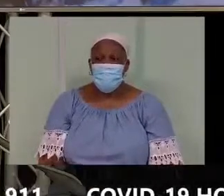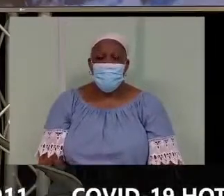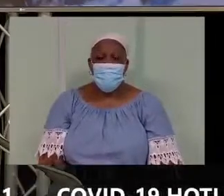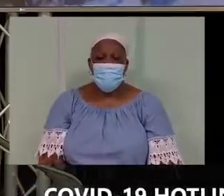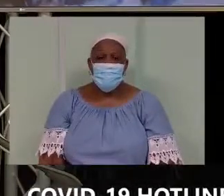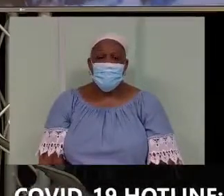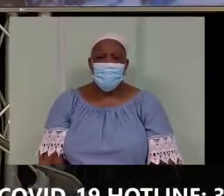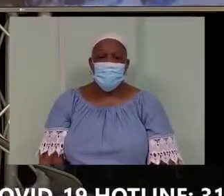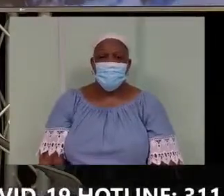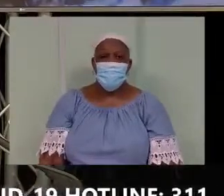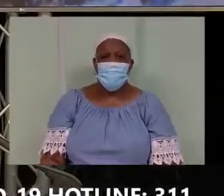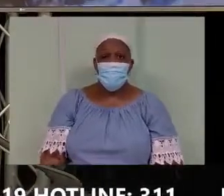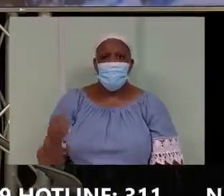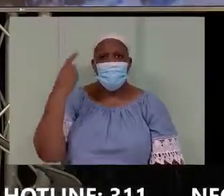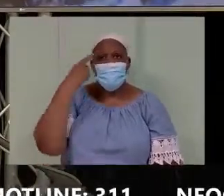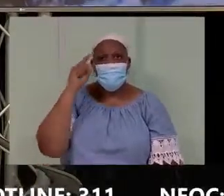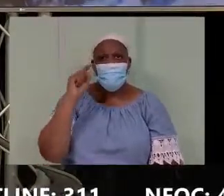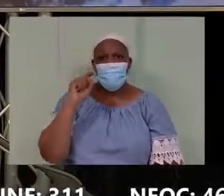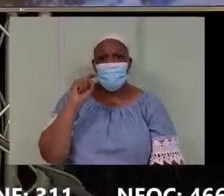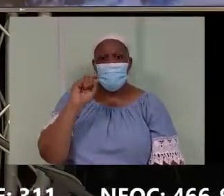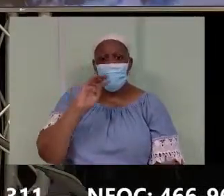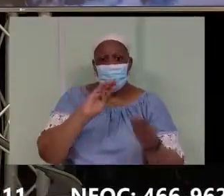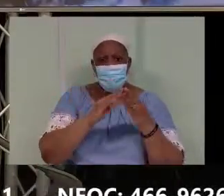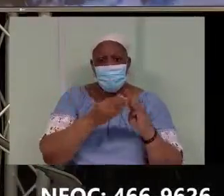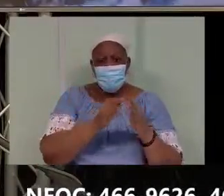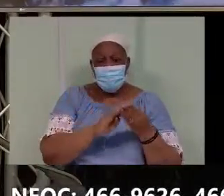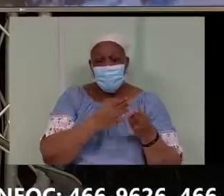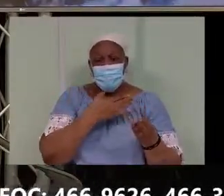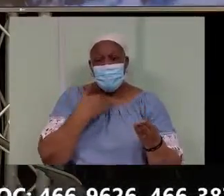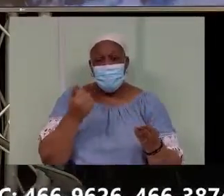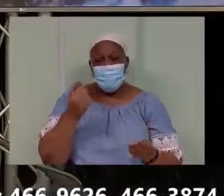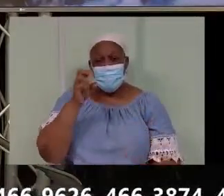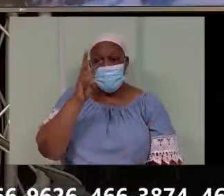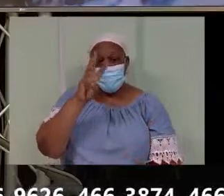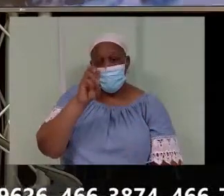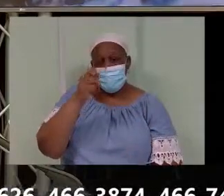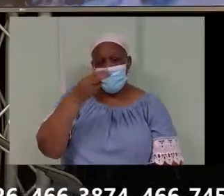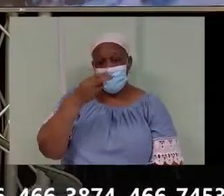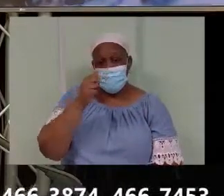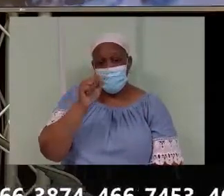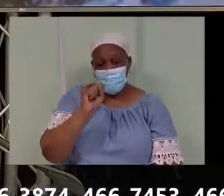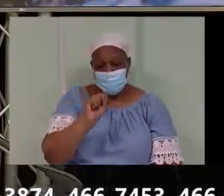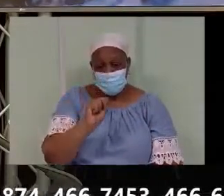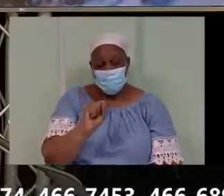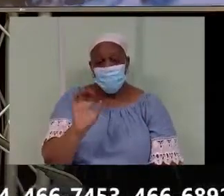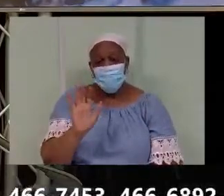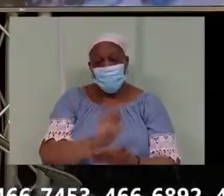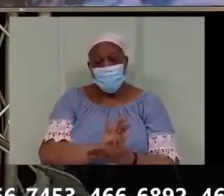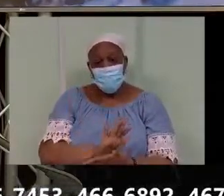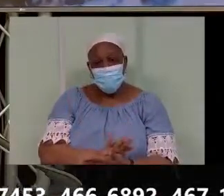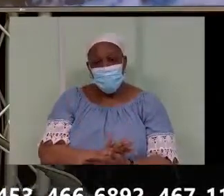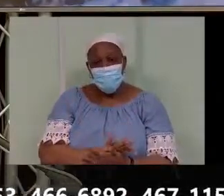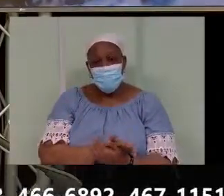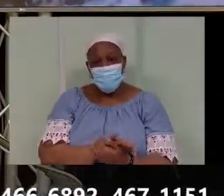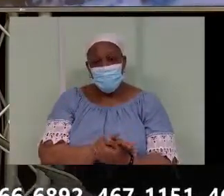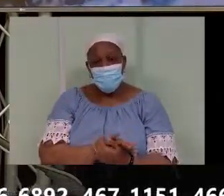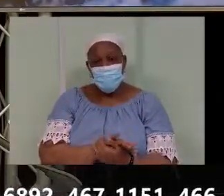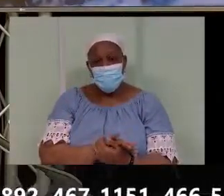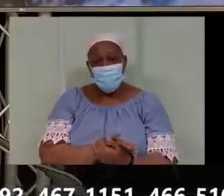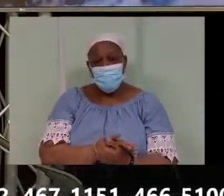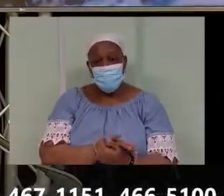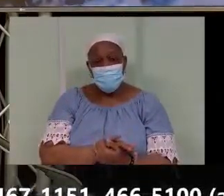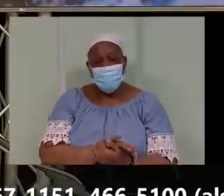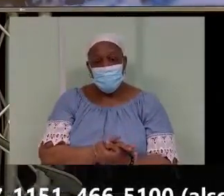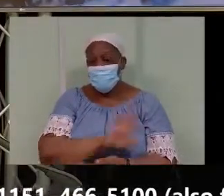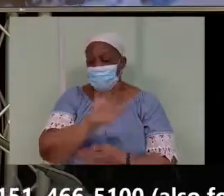apart from Basti High School and the Washington Archibald High School, the other 4 government-run secondary schools will be